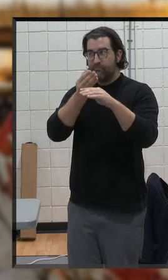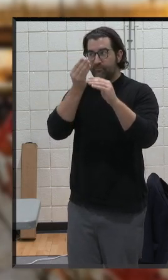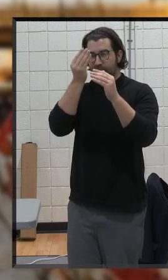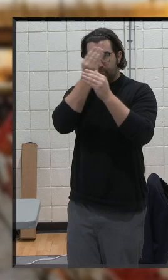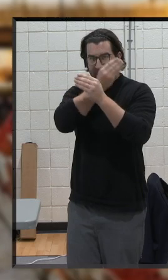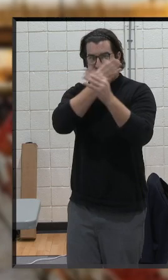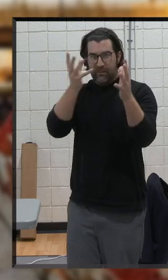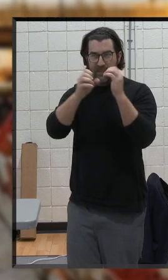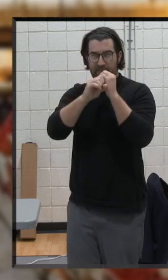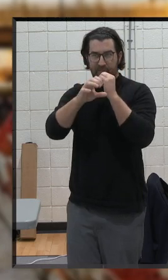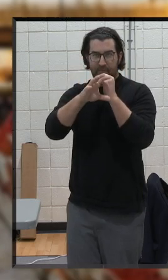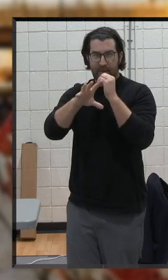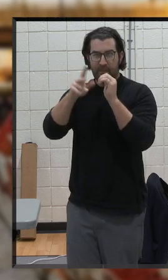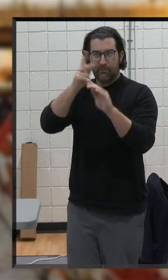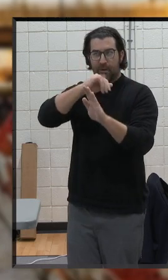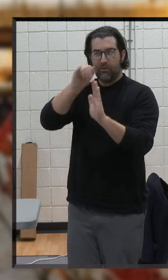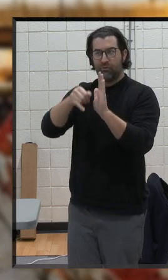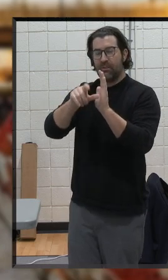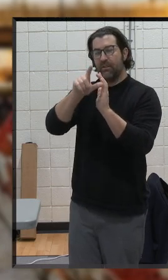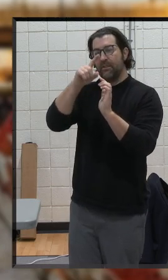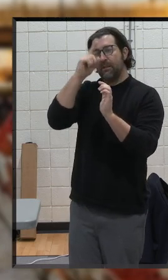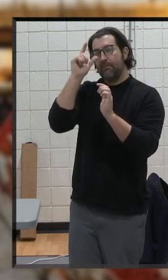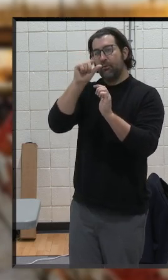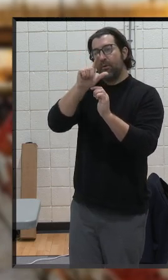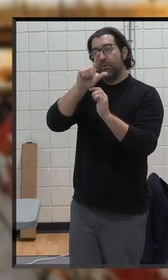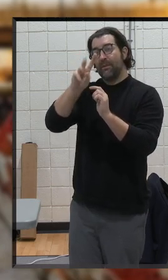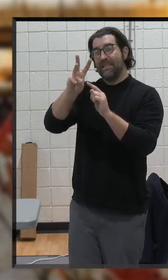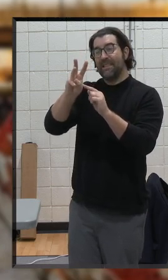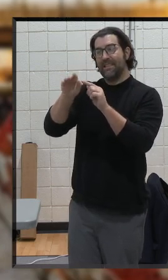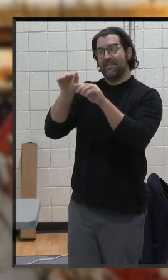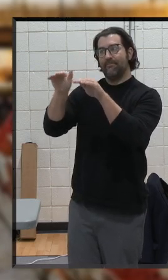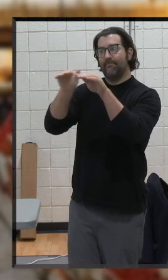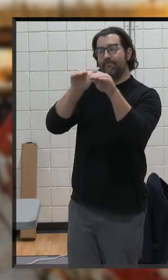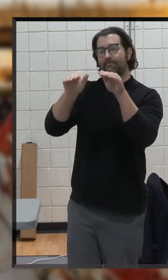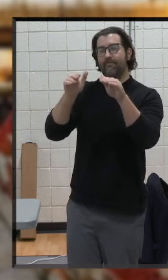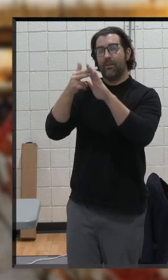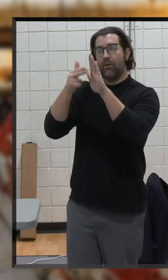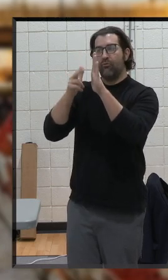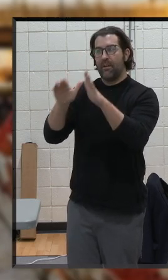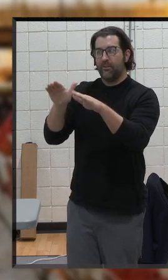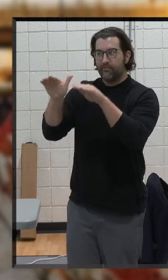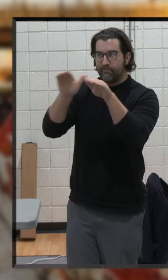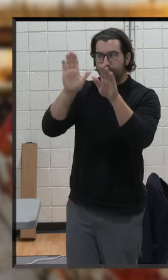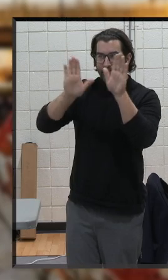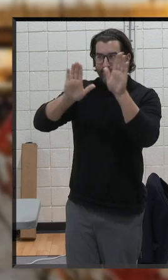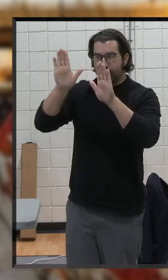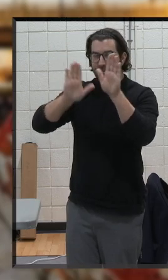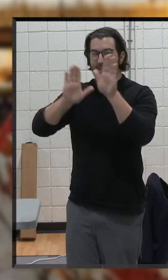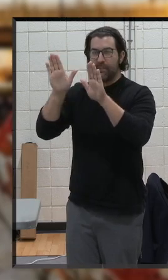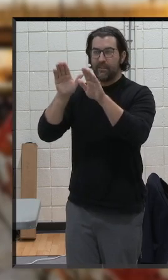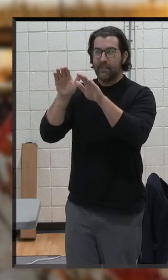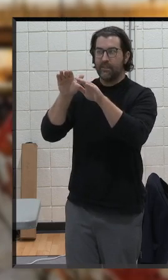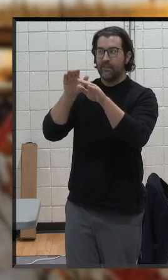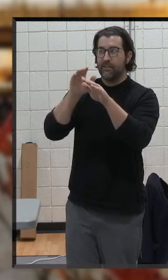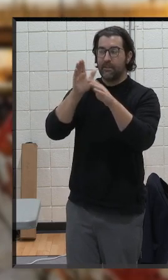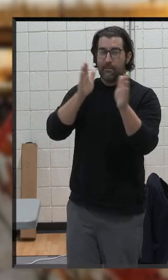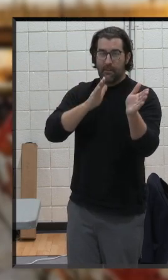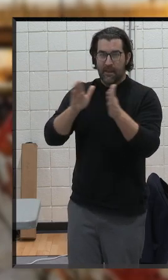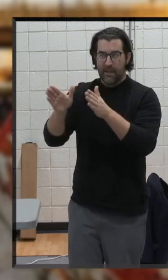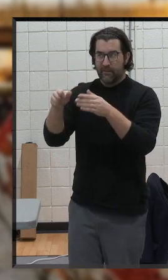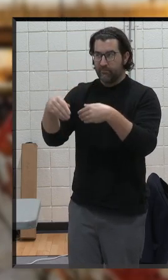advertise the project in the summer of 2026 to contractors. So have a full plan set that can be bid out, and